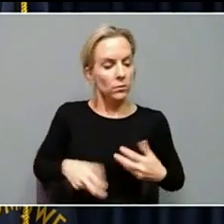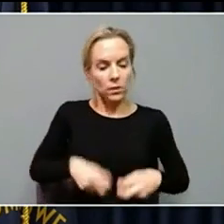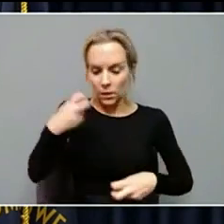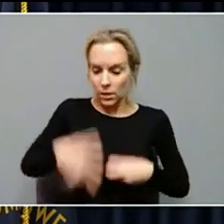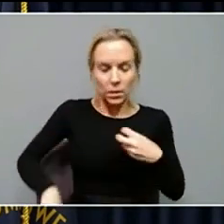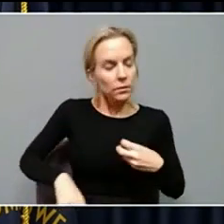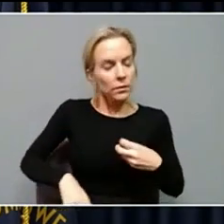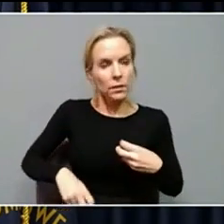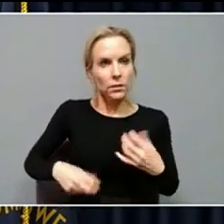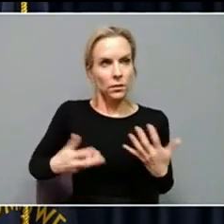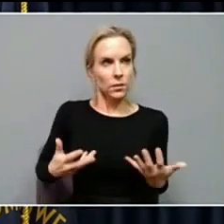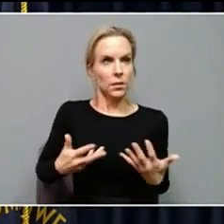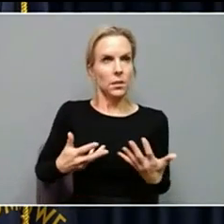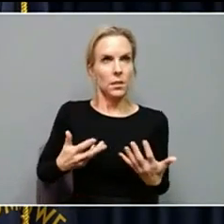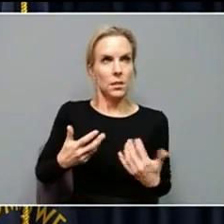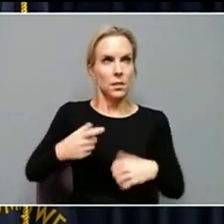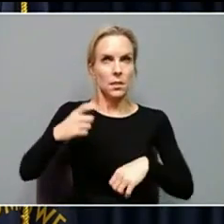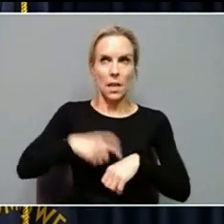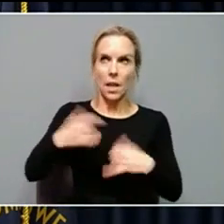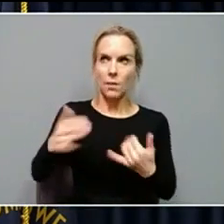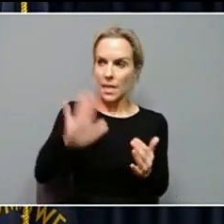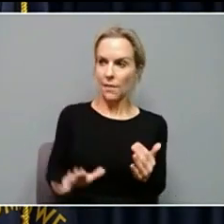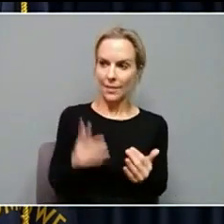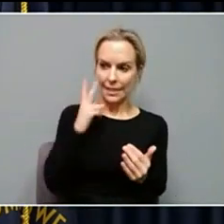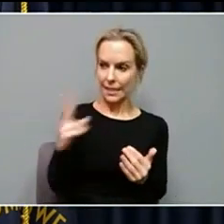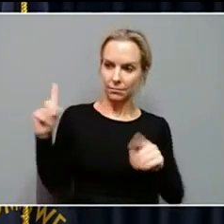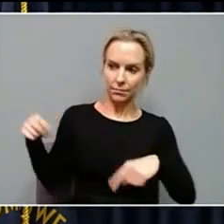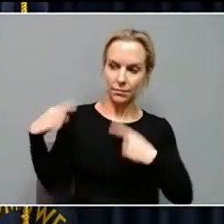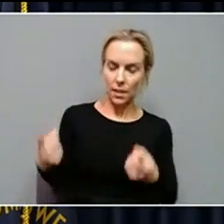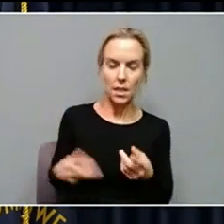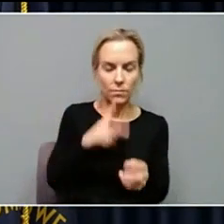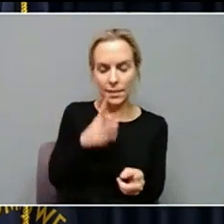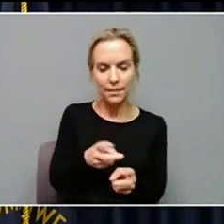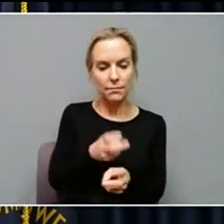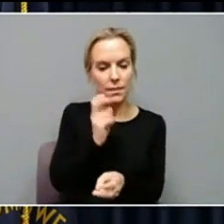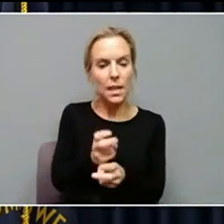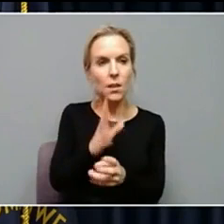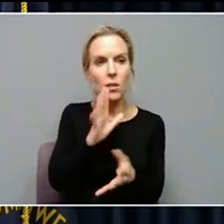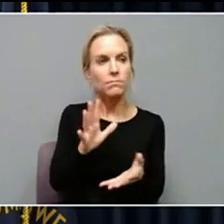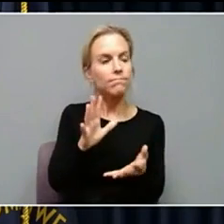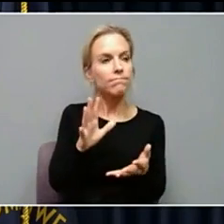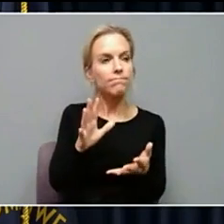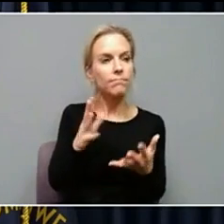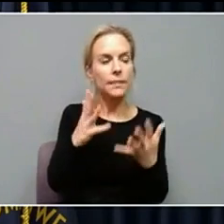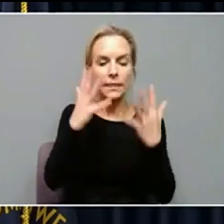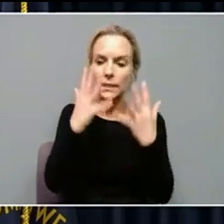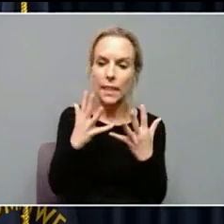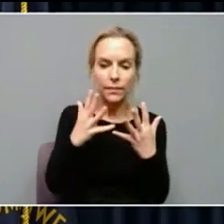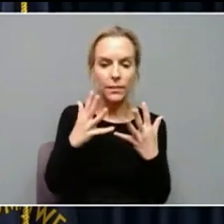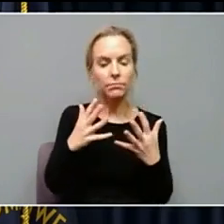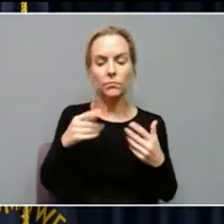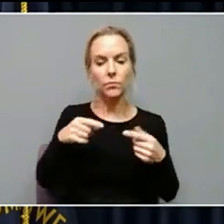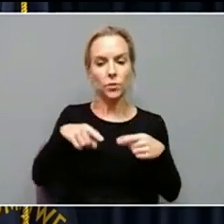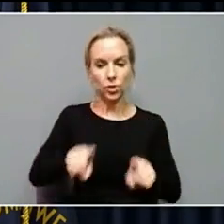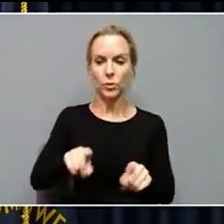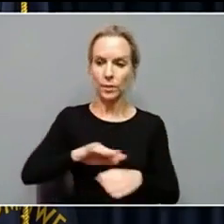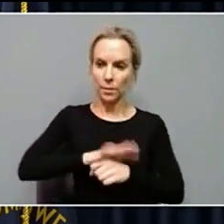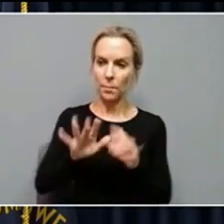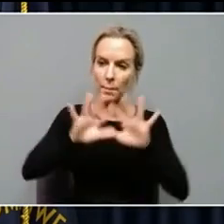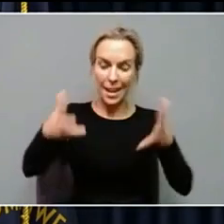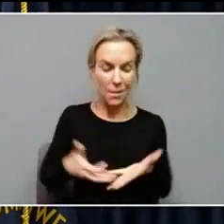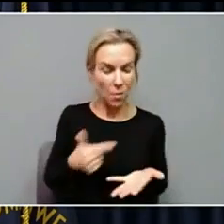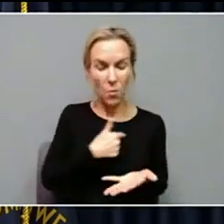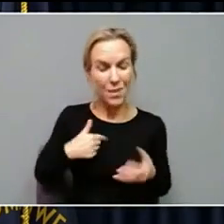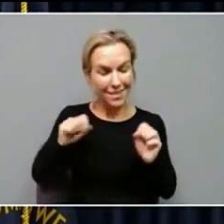time that we've never seen before, and a time that could be the most difficult and devastating in the course of this pandemic. We can win. We can